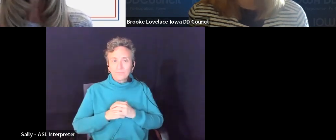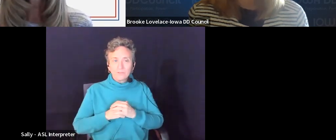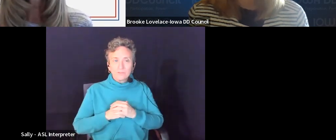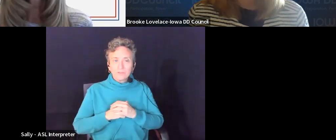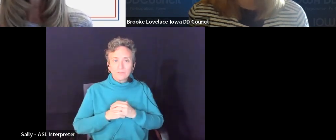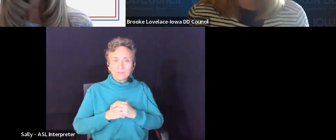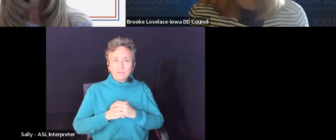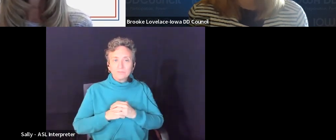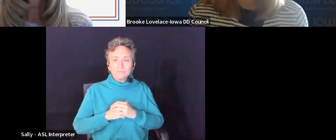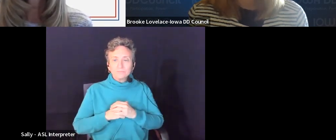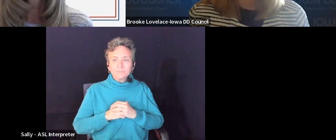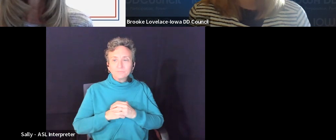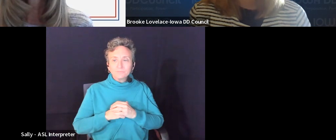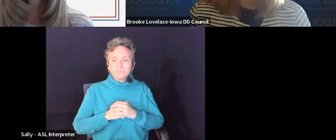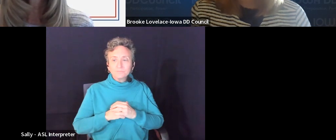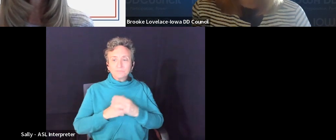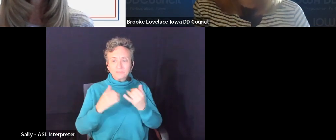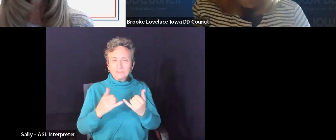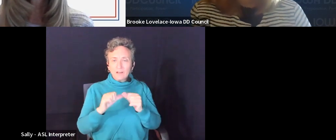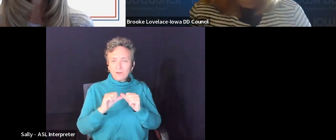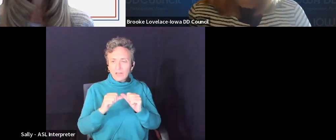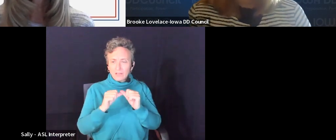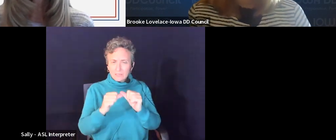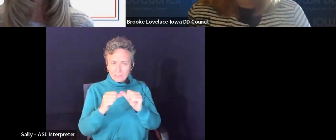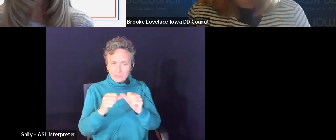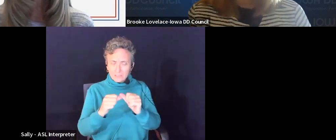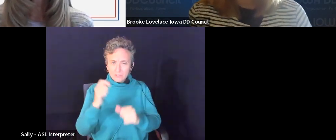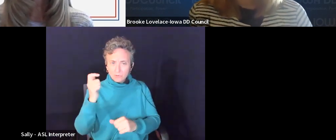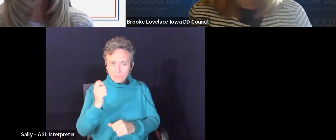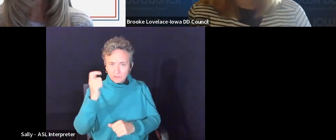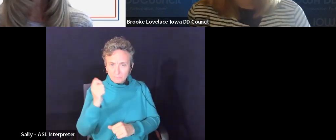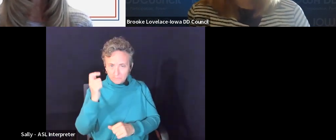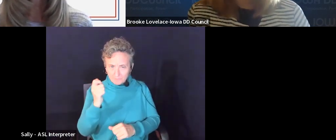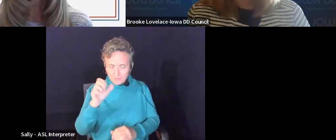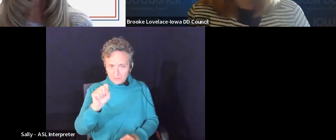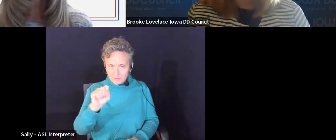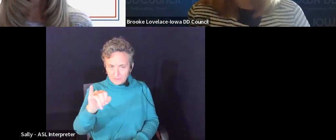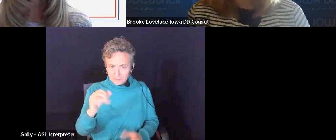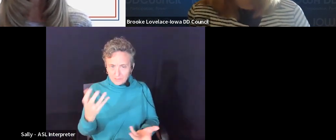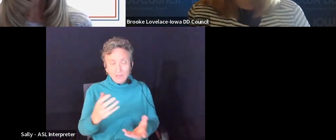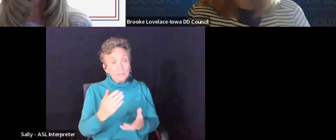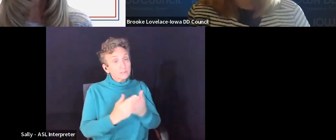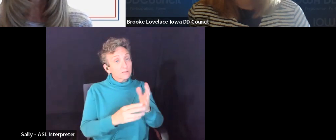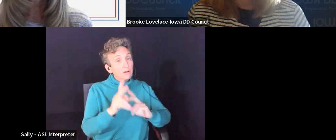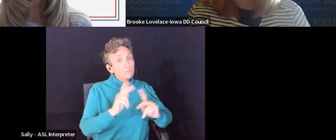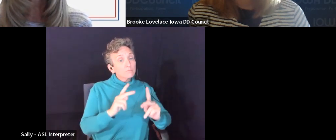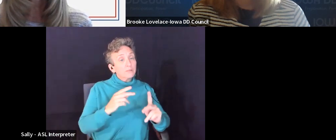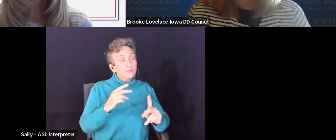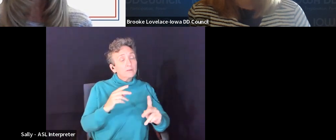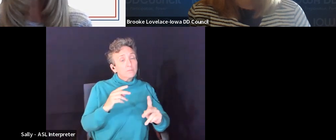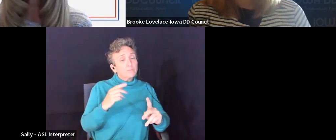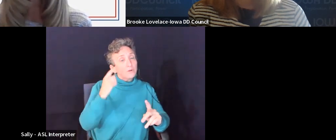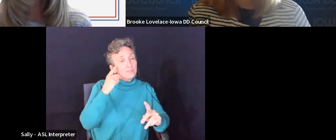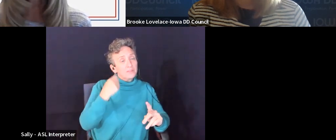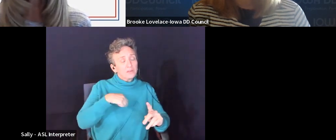Let's talk a little bit about maintaining benefits. I think for some of us, this is maybe the one area that we